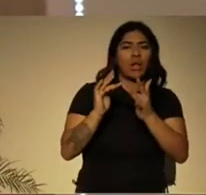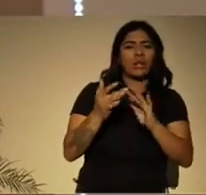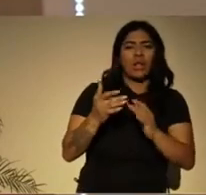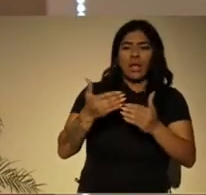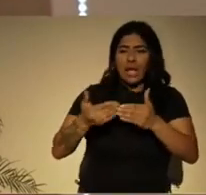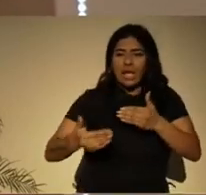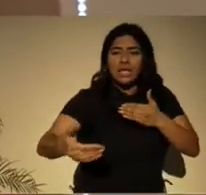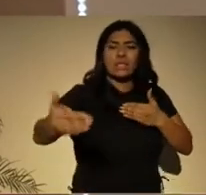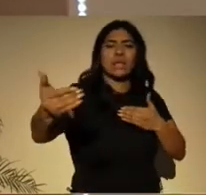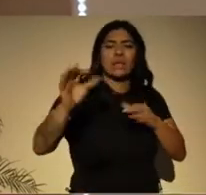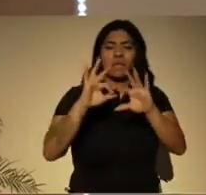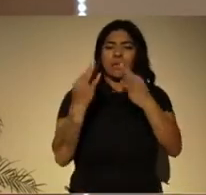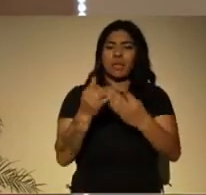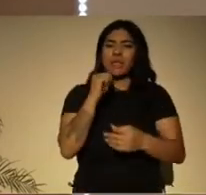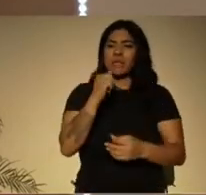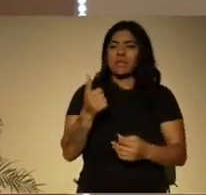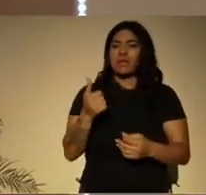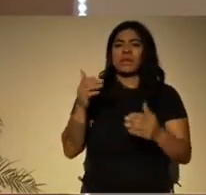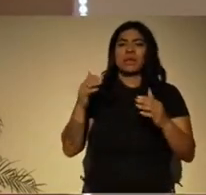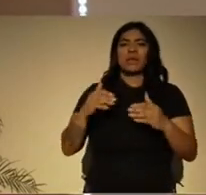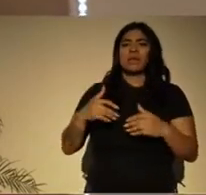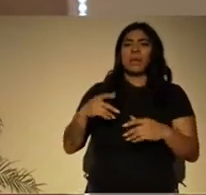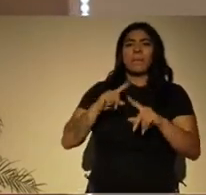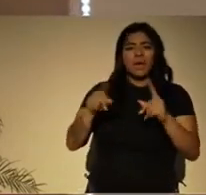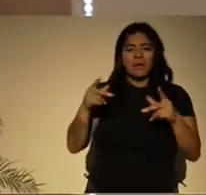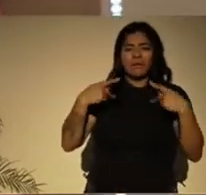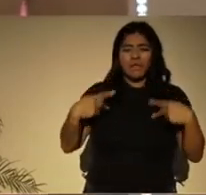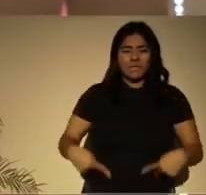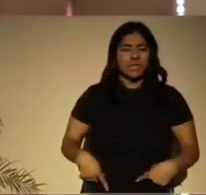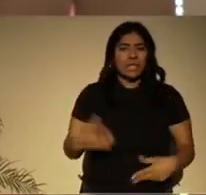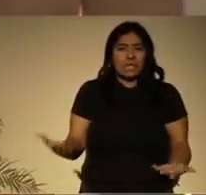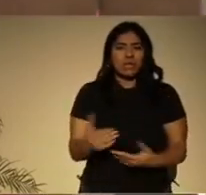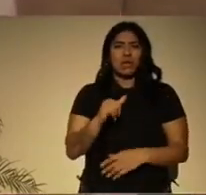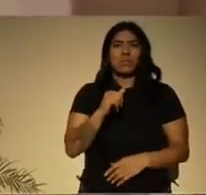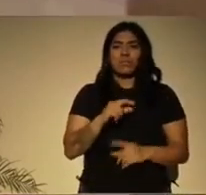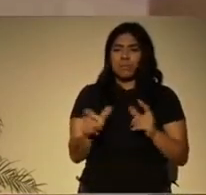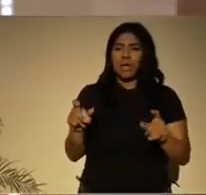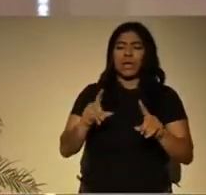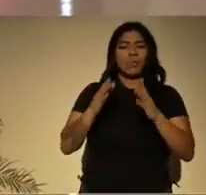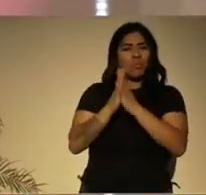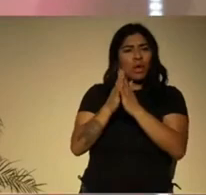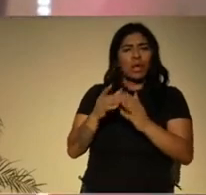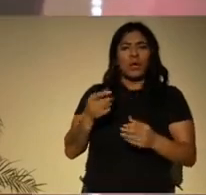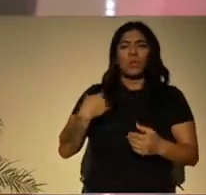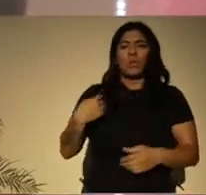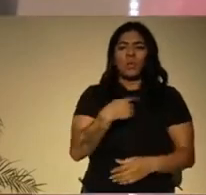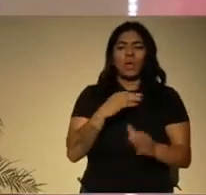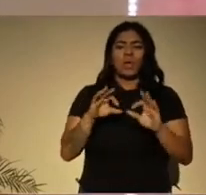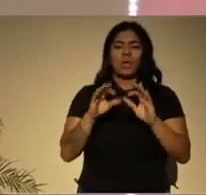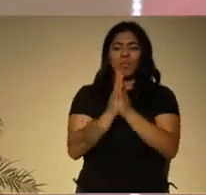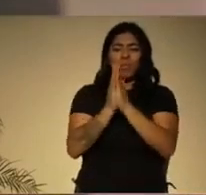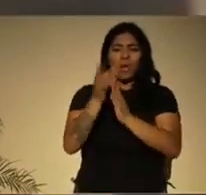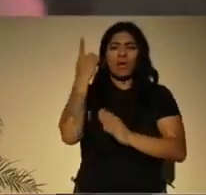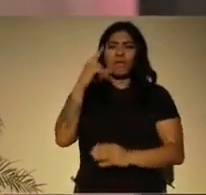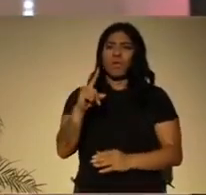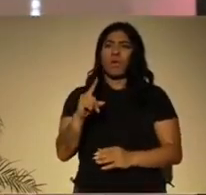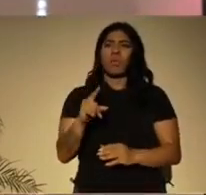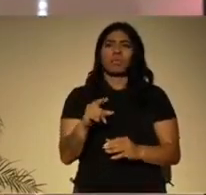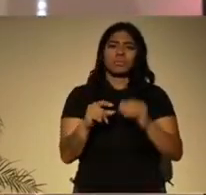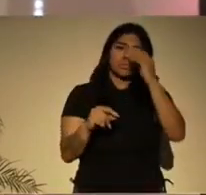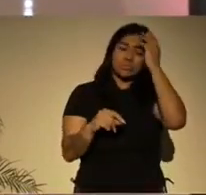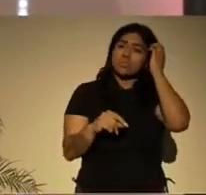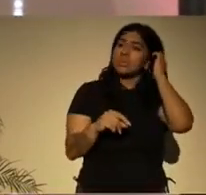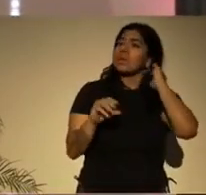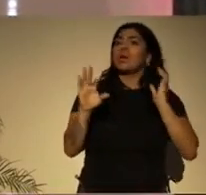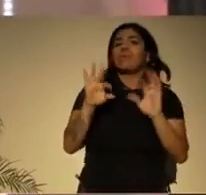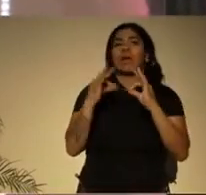that isn't physically in the house today but are watching us online. We pray for family members that maybe had previous commitments,